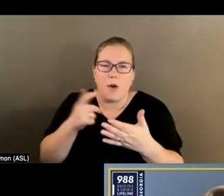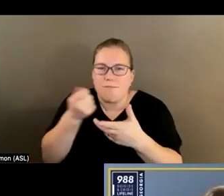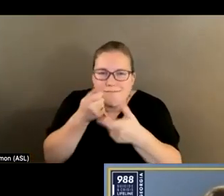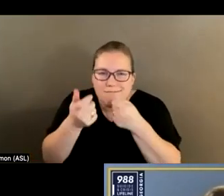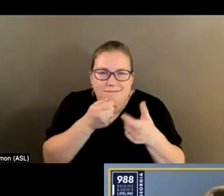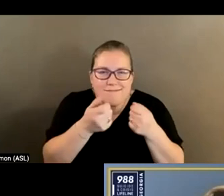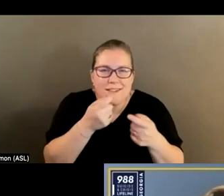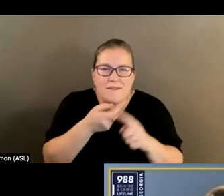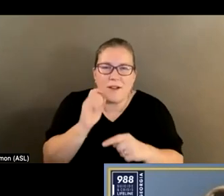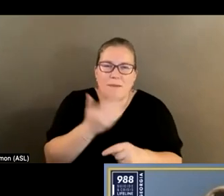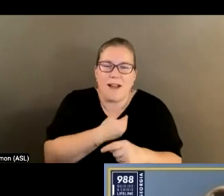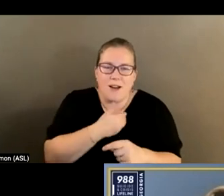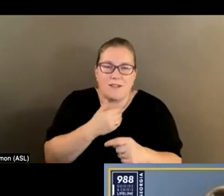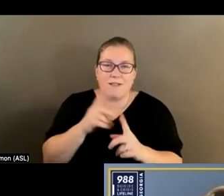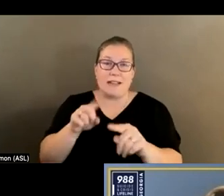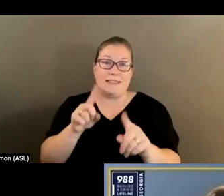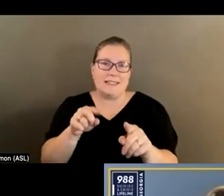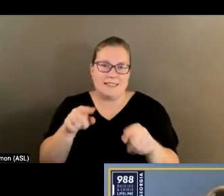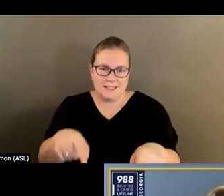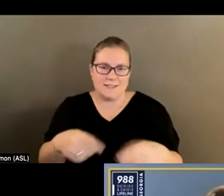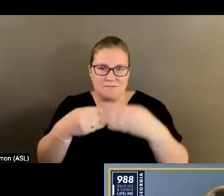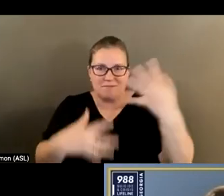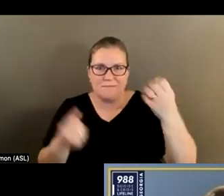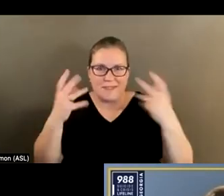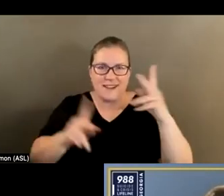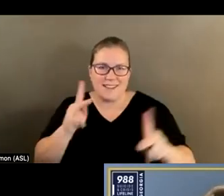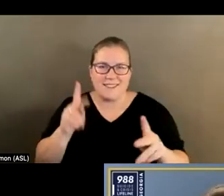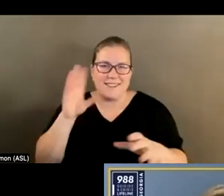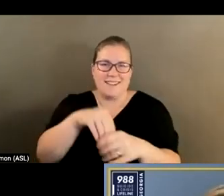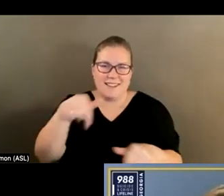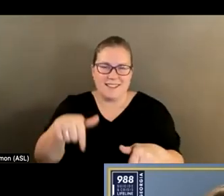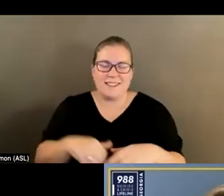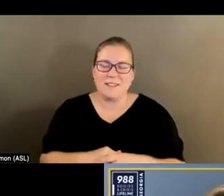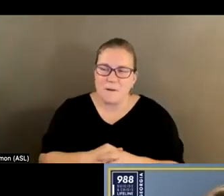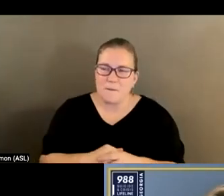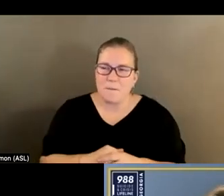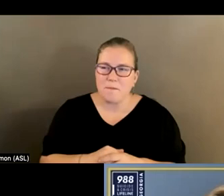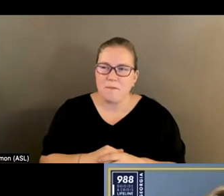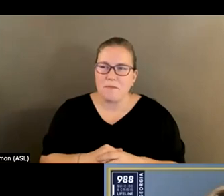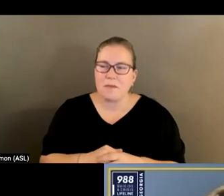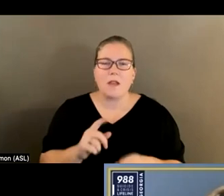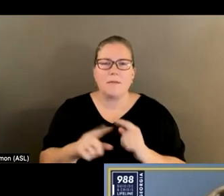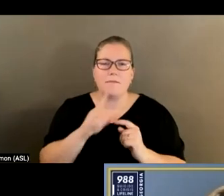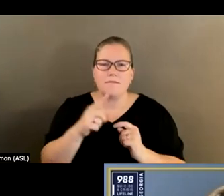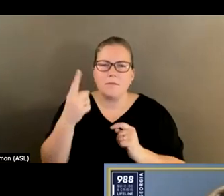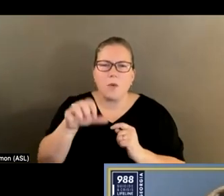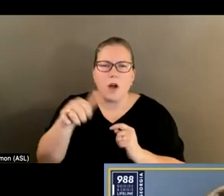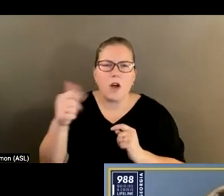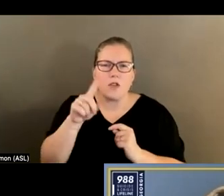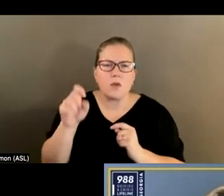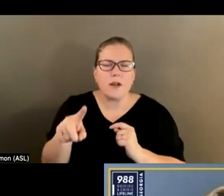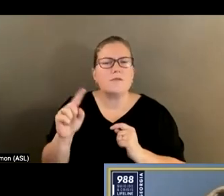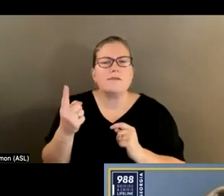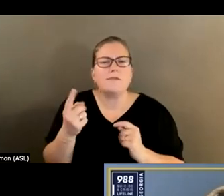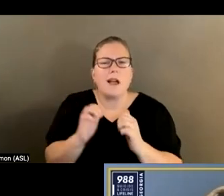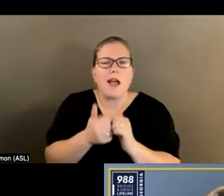of our attendee data on that item. But certainly there is one other question just about how to